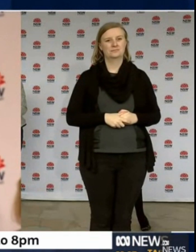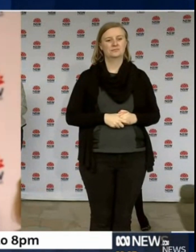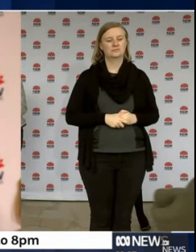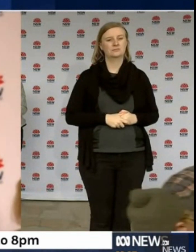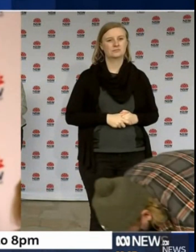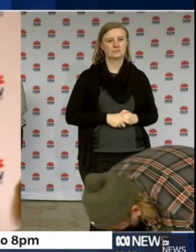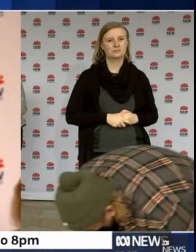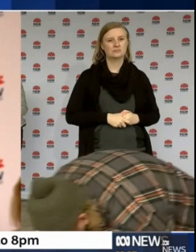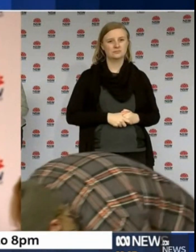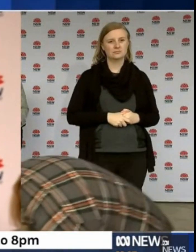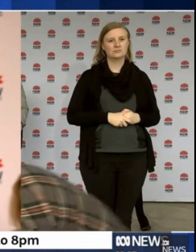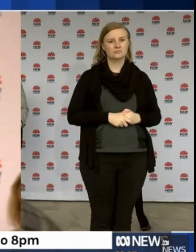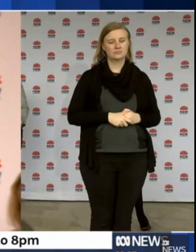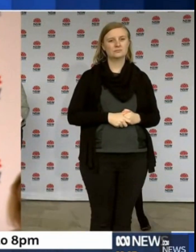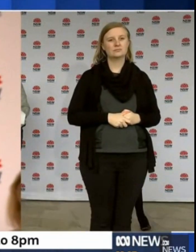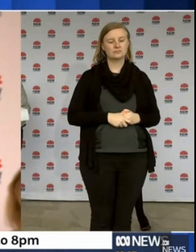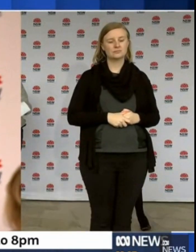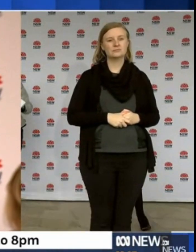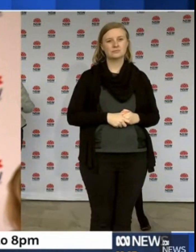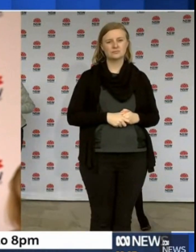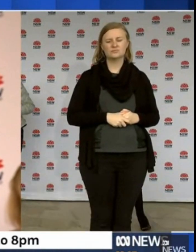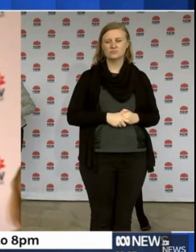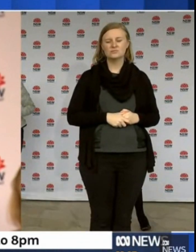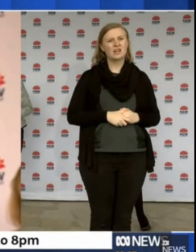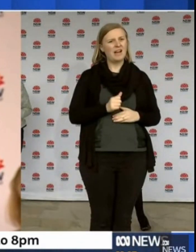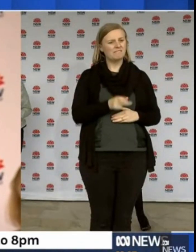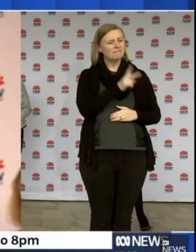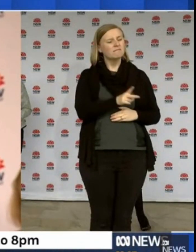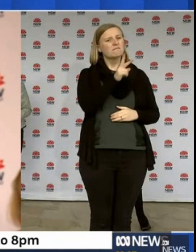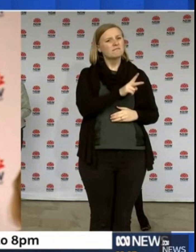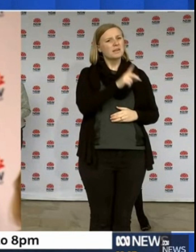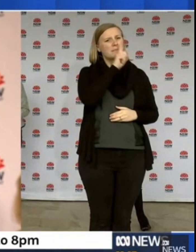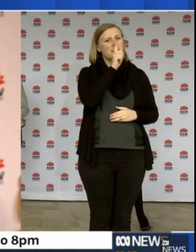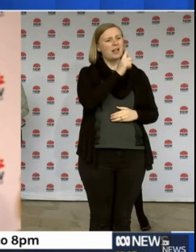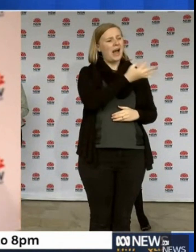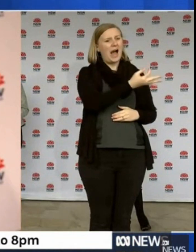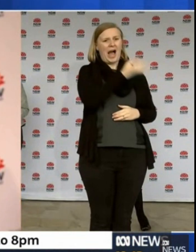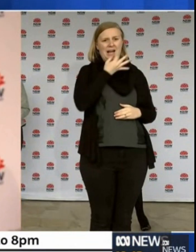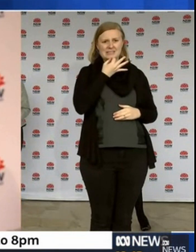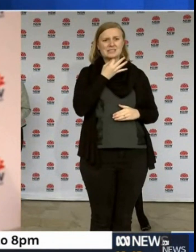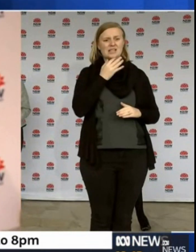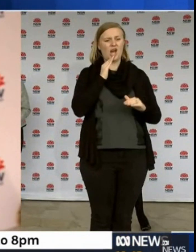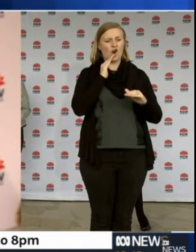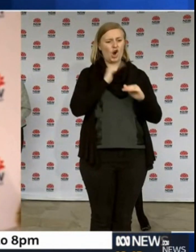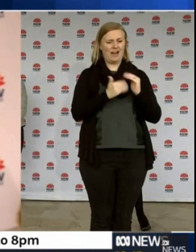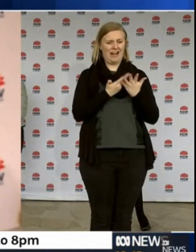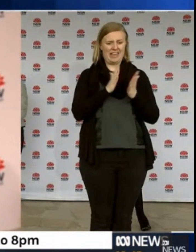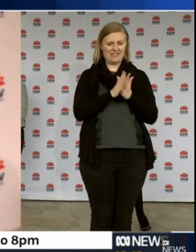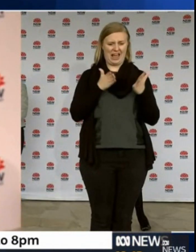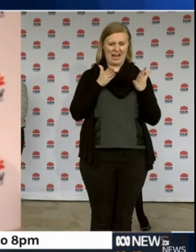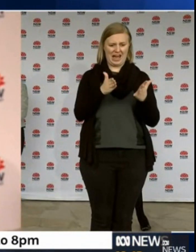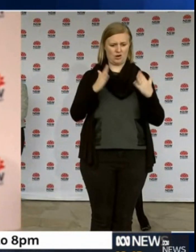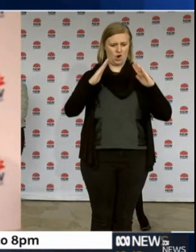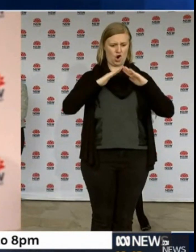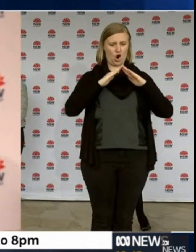We have had a number of inquiries from individuals asking whether or not leaving home for